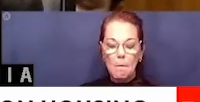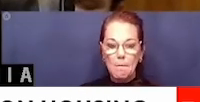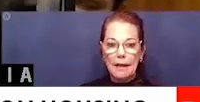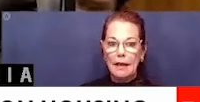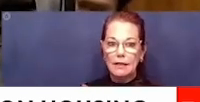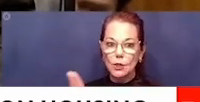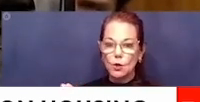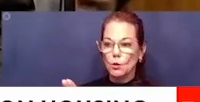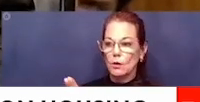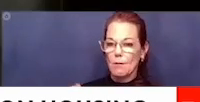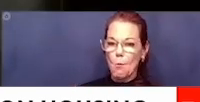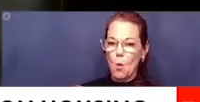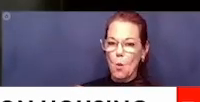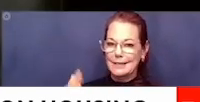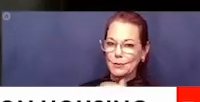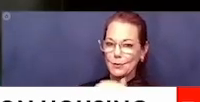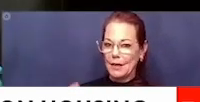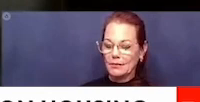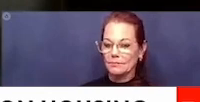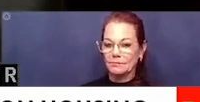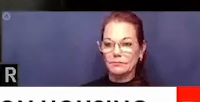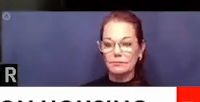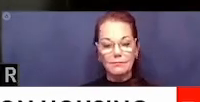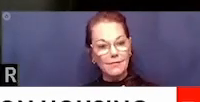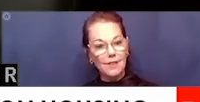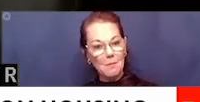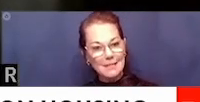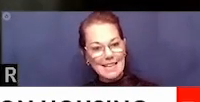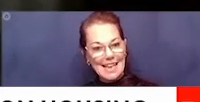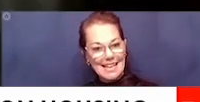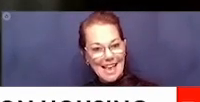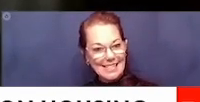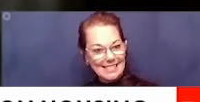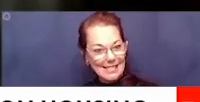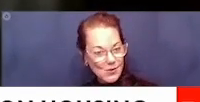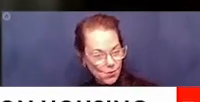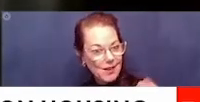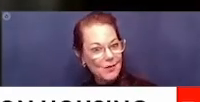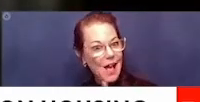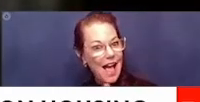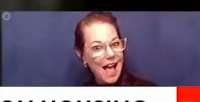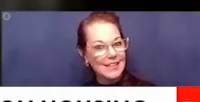level. Ms. Cannington, would you like to add to that? You seem engaged in this conversation.